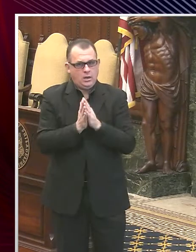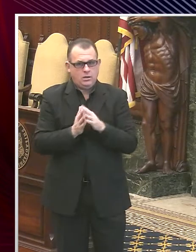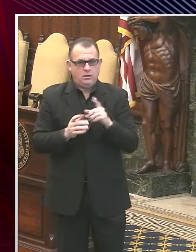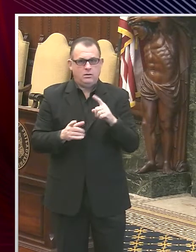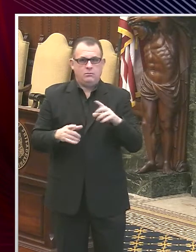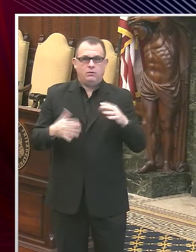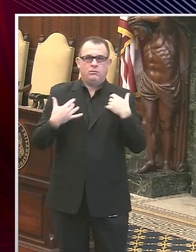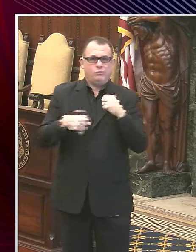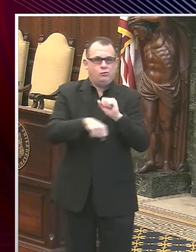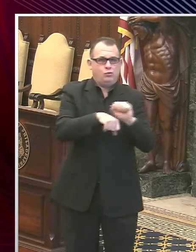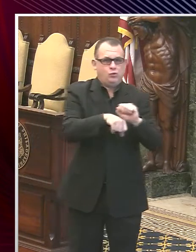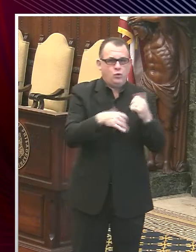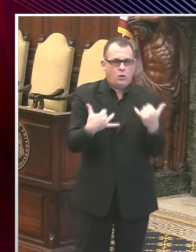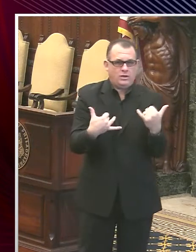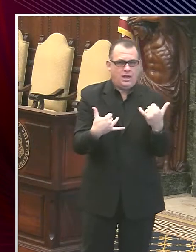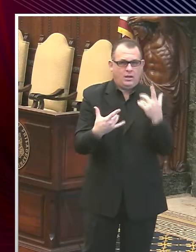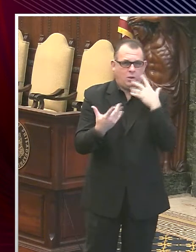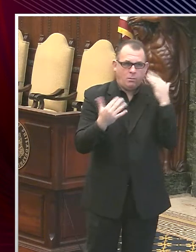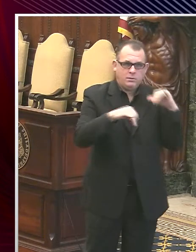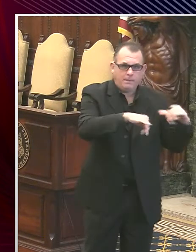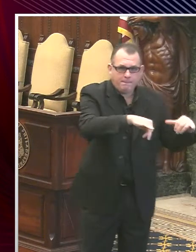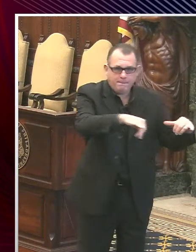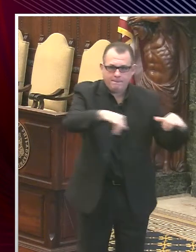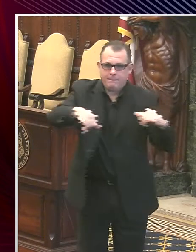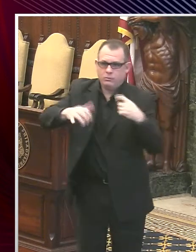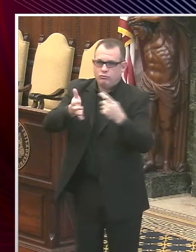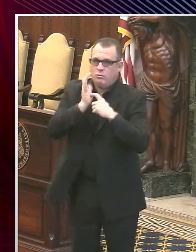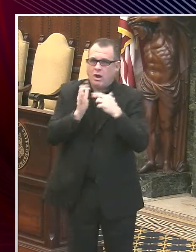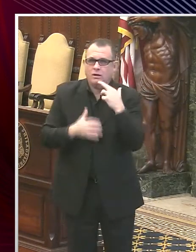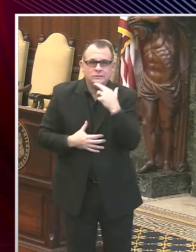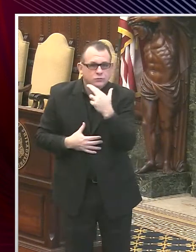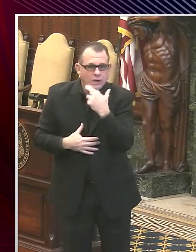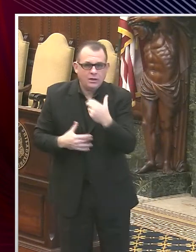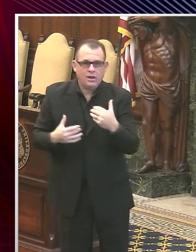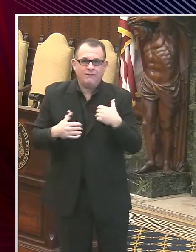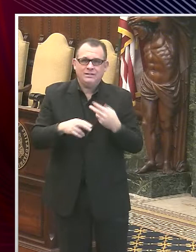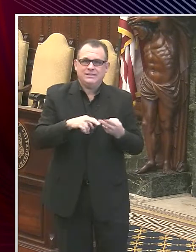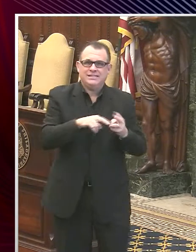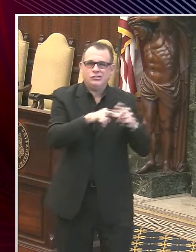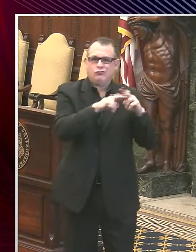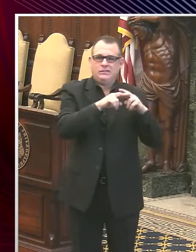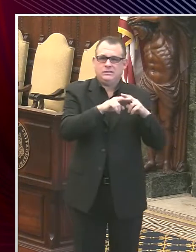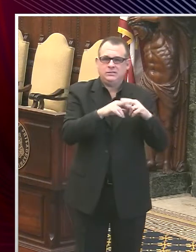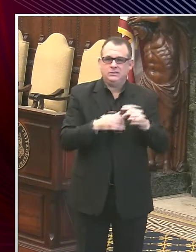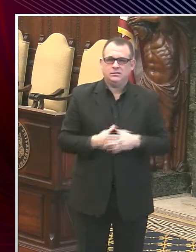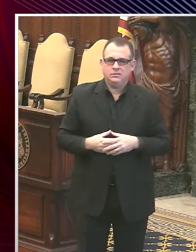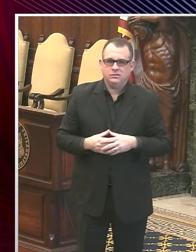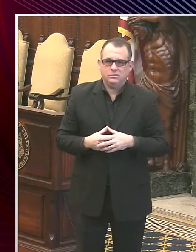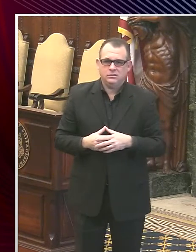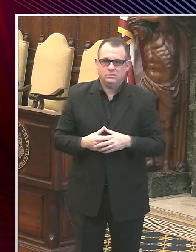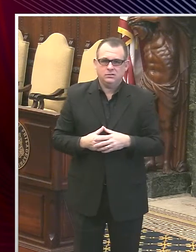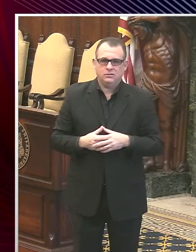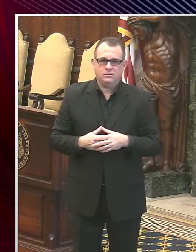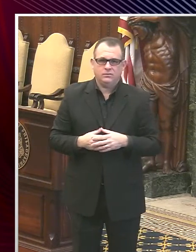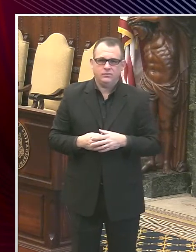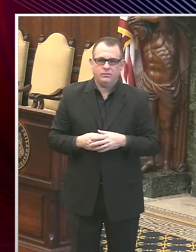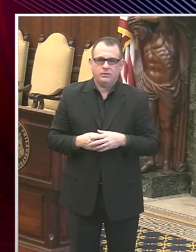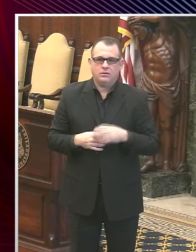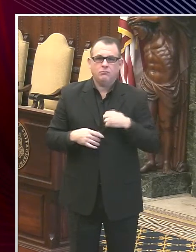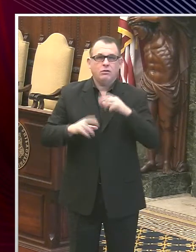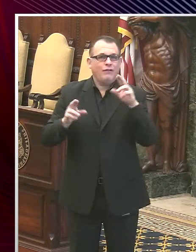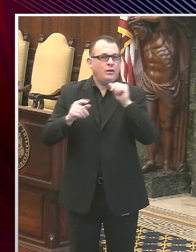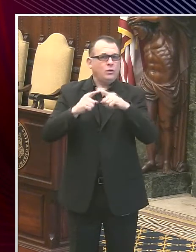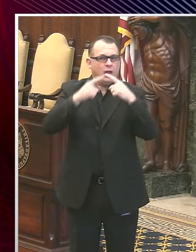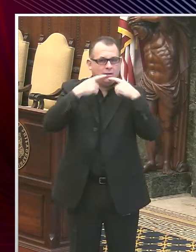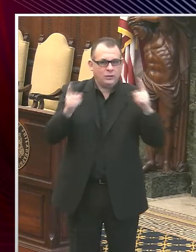we're also currently working on enhanced standards that would be required for restaurants to have an increased percent occupancy. Now, we're not ready to announce